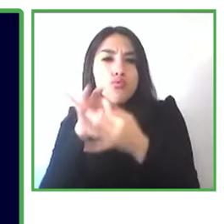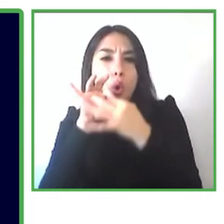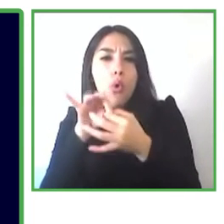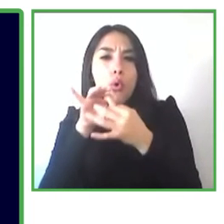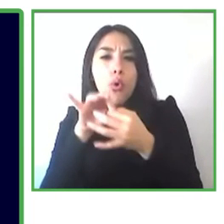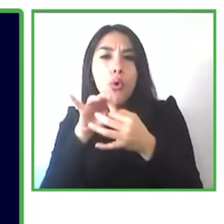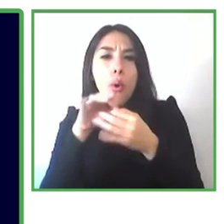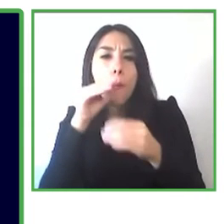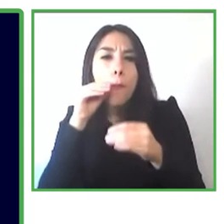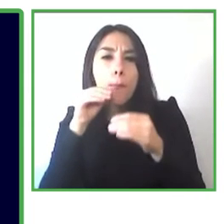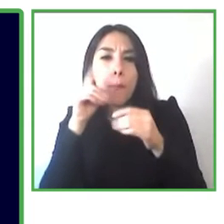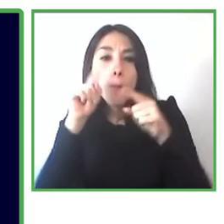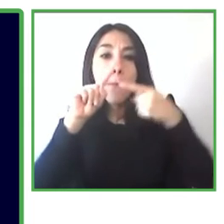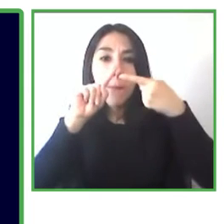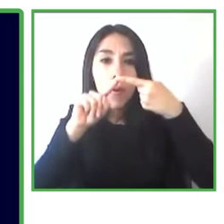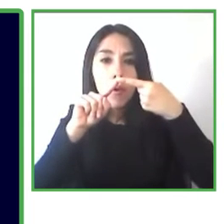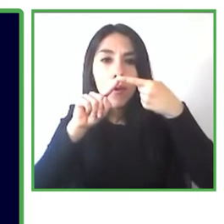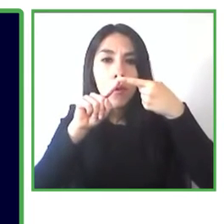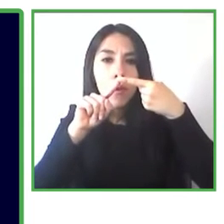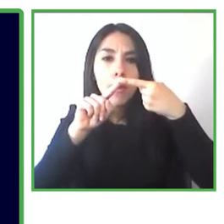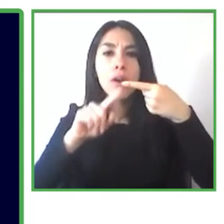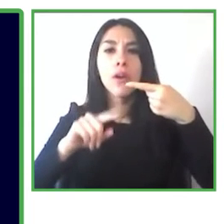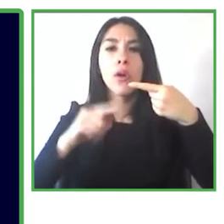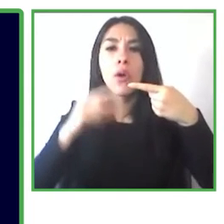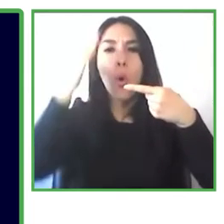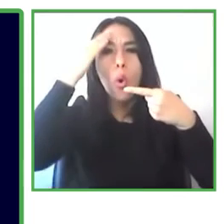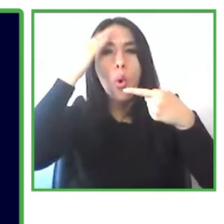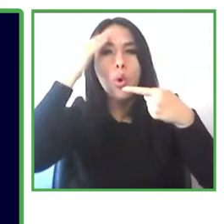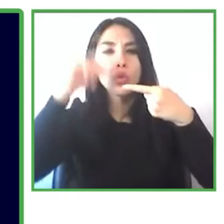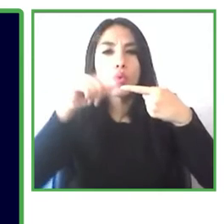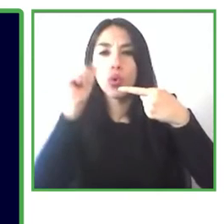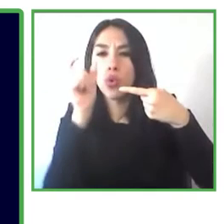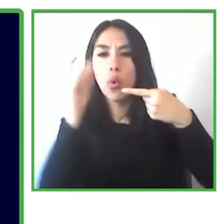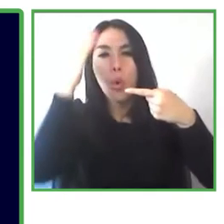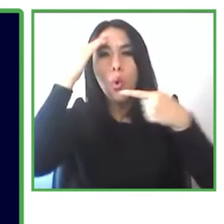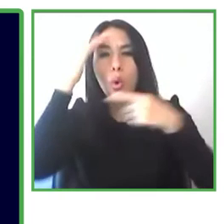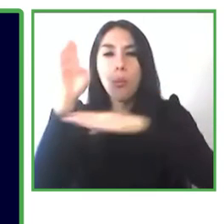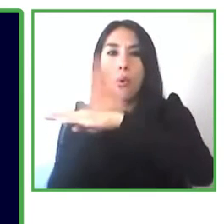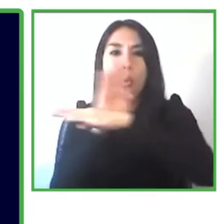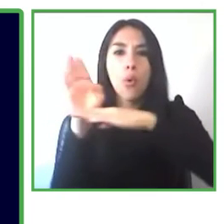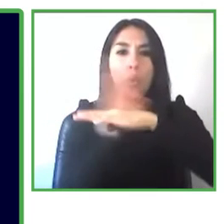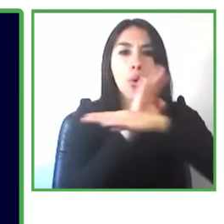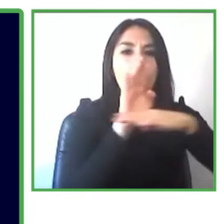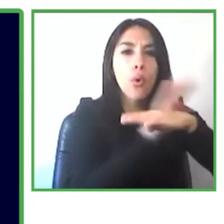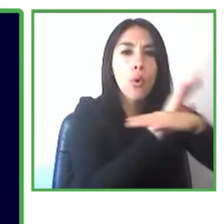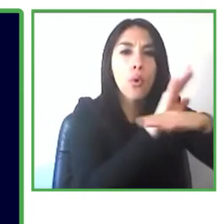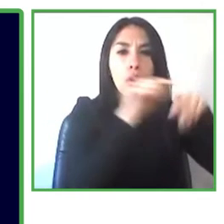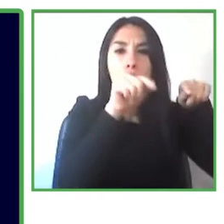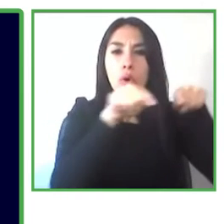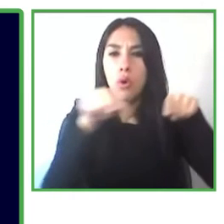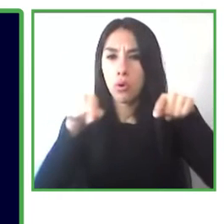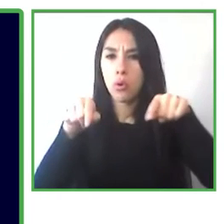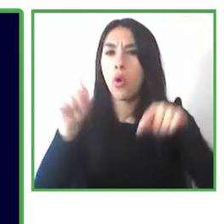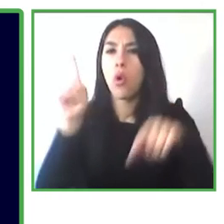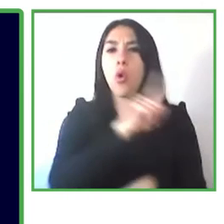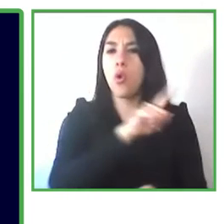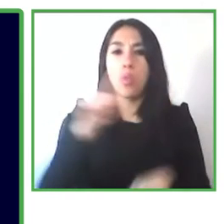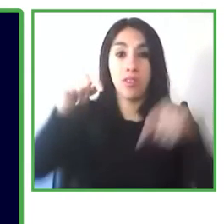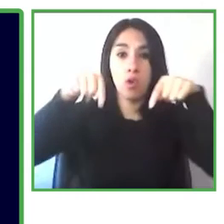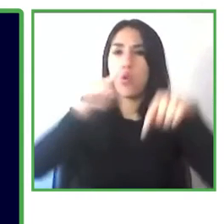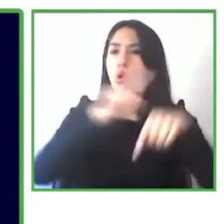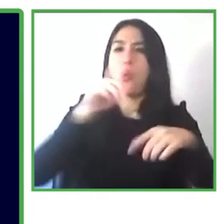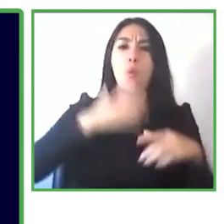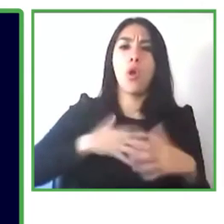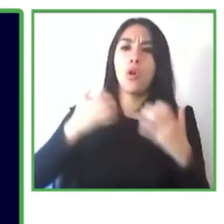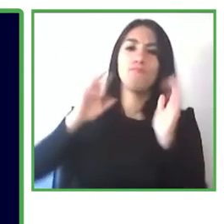First of all, the lack of knowledge from the companies. They were not wanting to generate